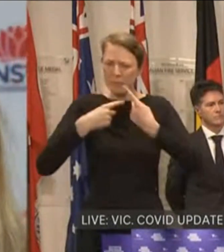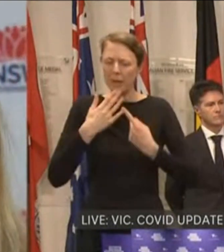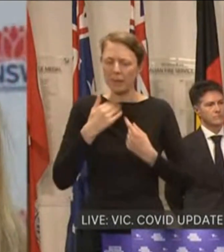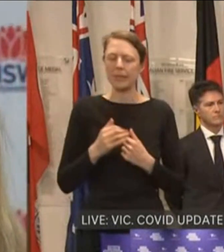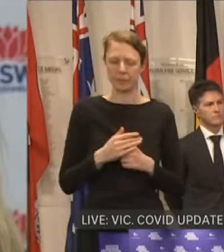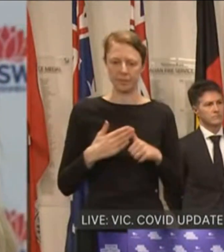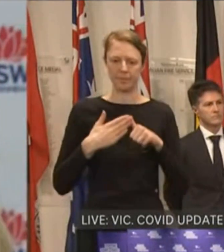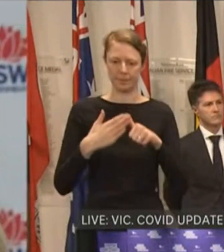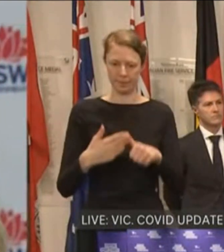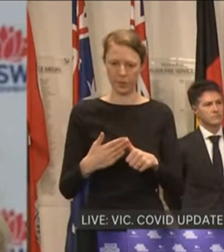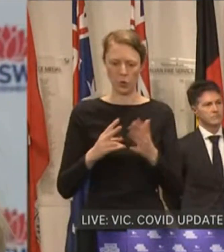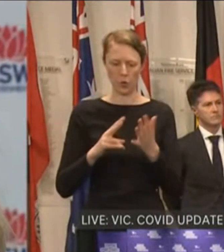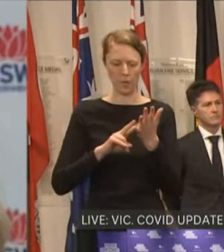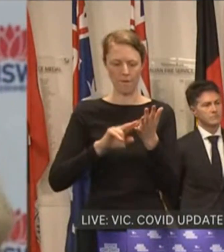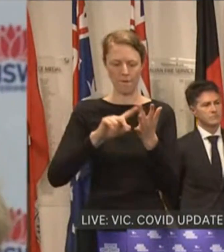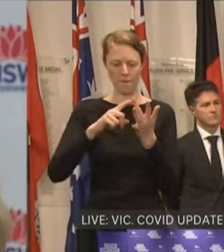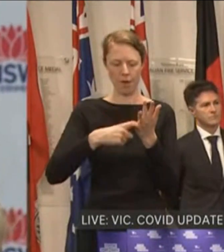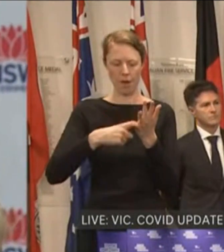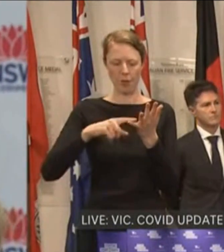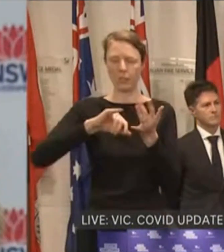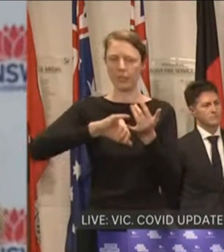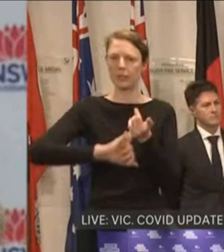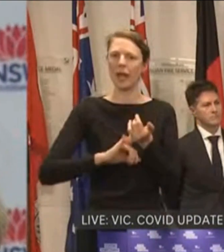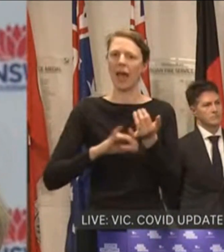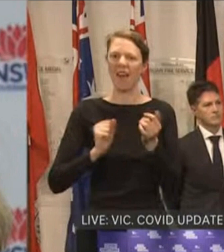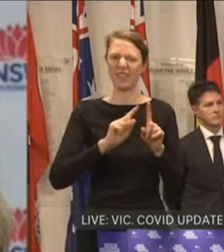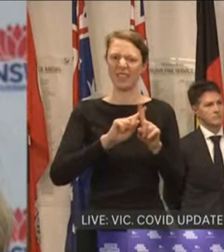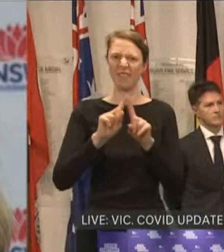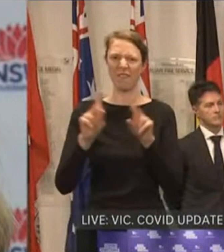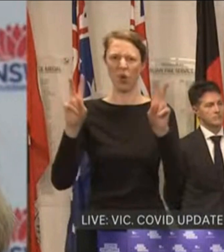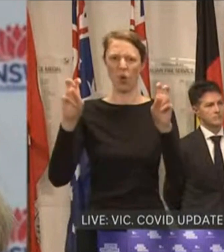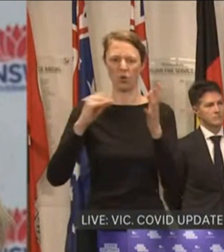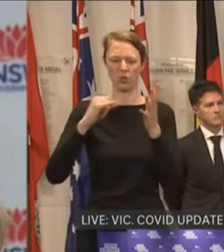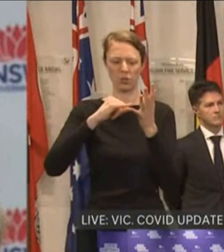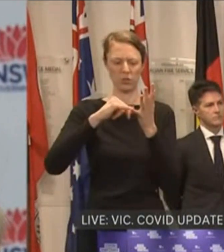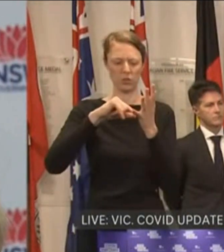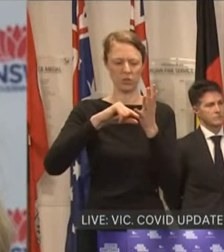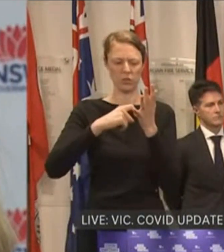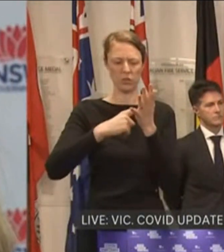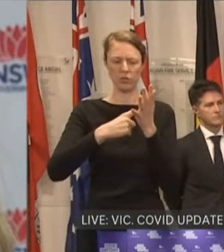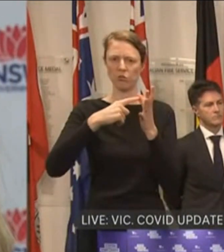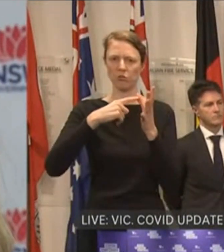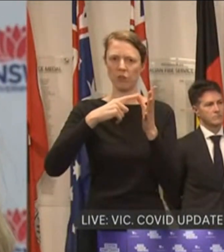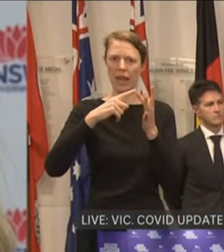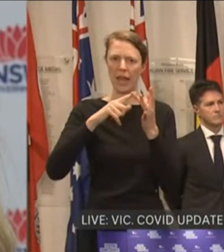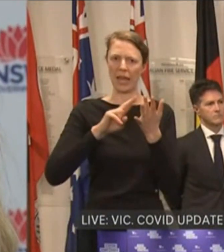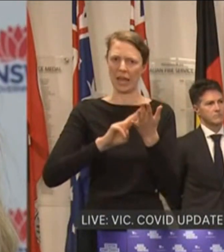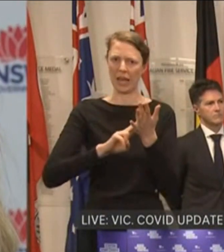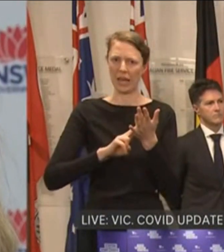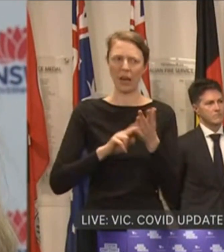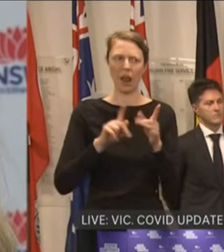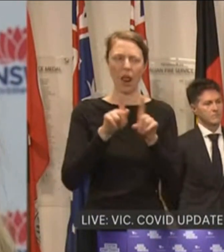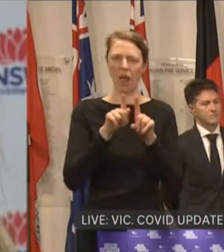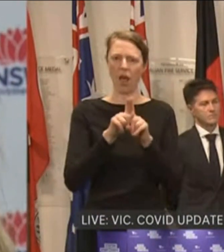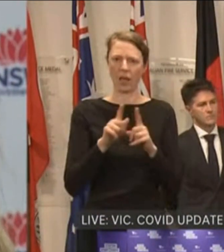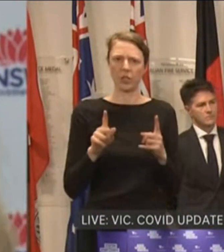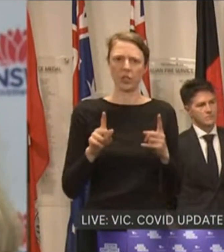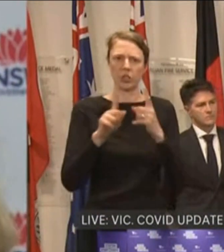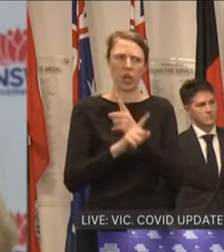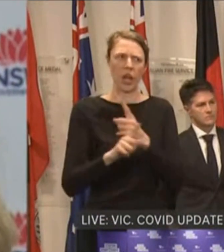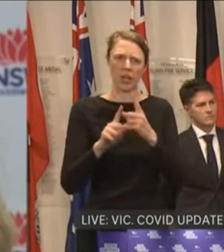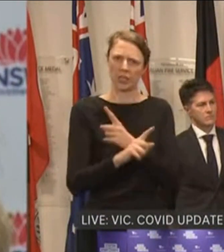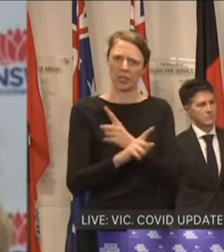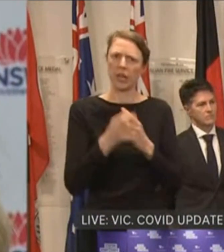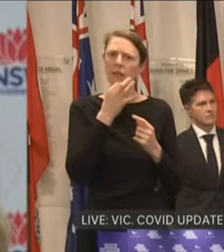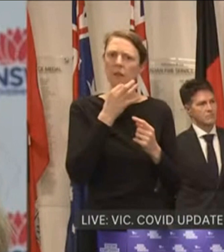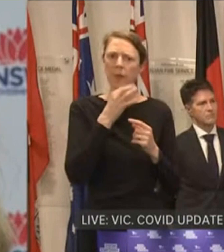look for is the genetic code of the virus, and we can then see where, I suppose,